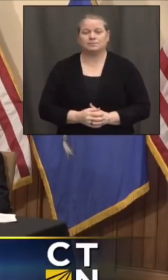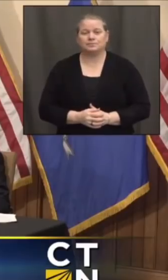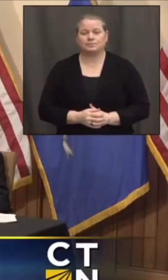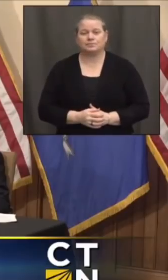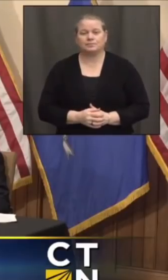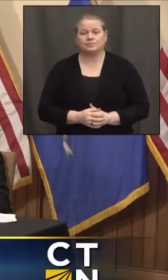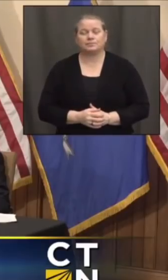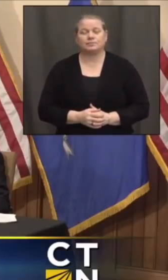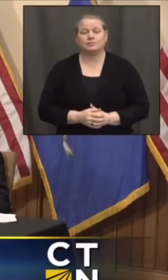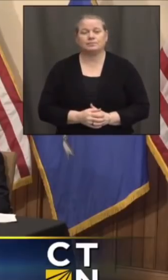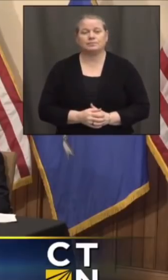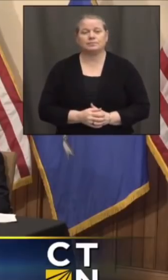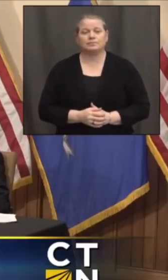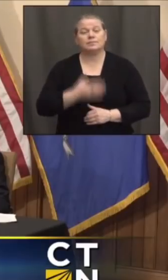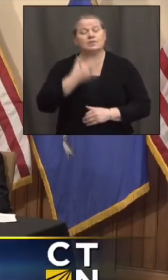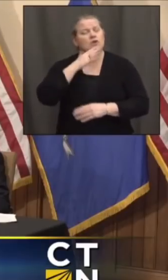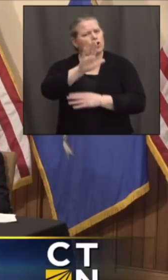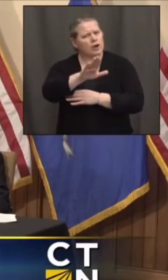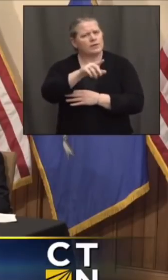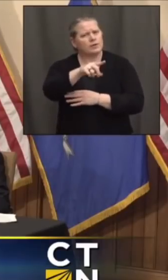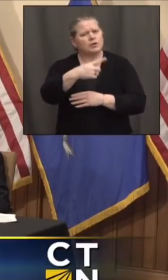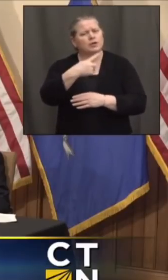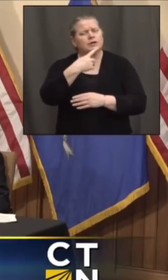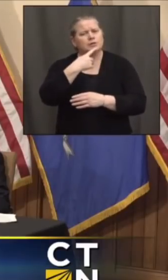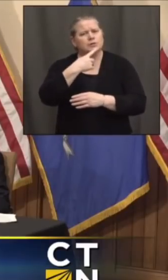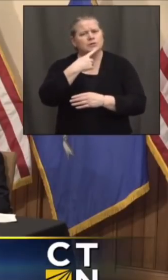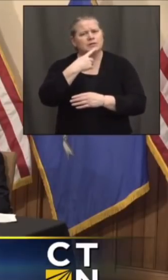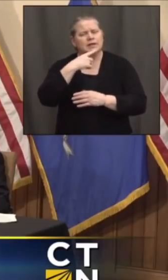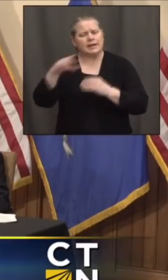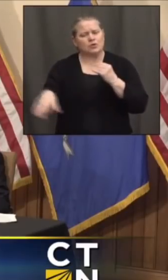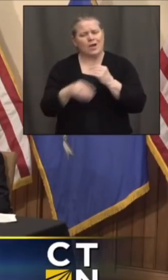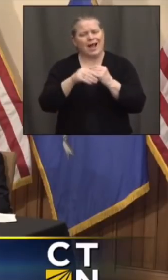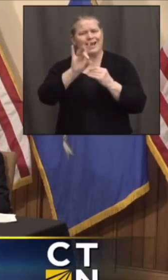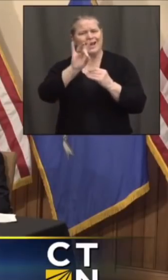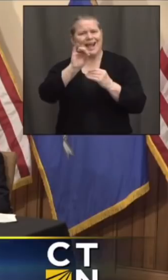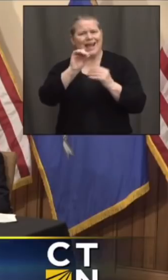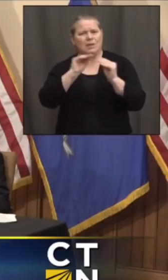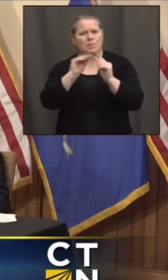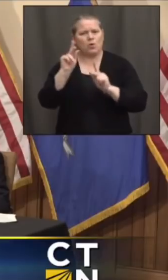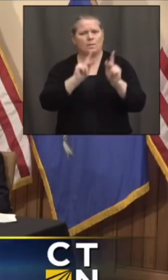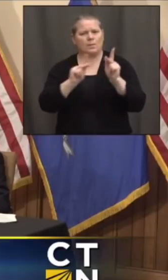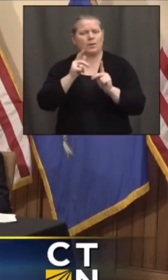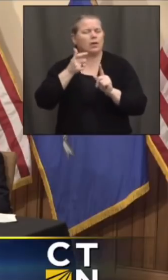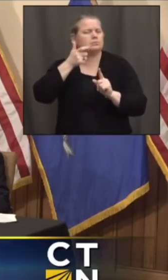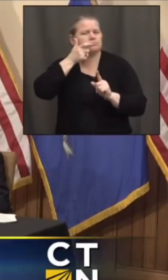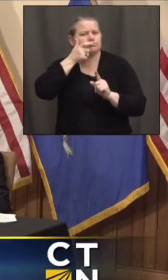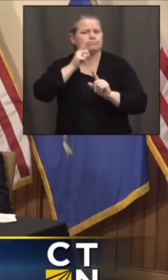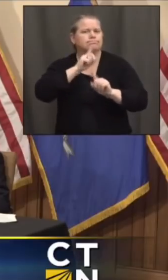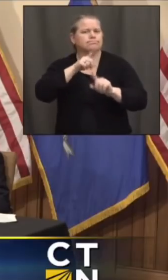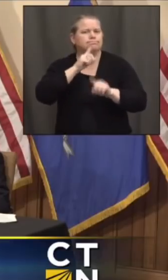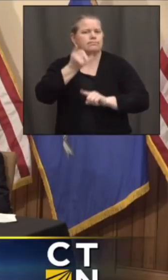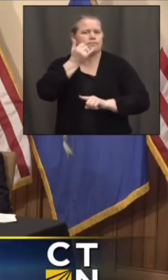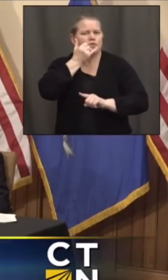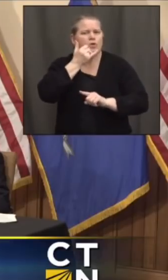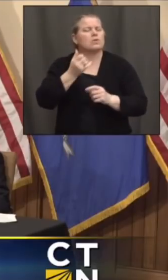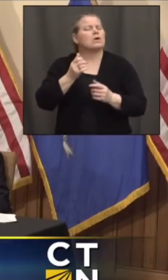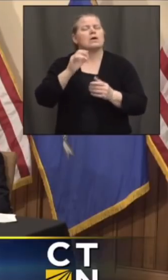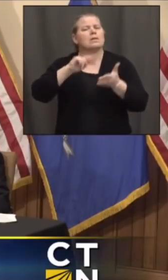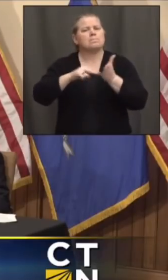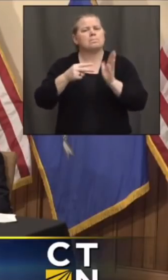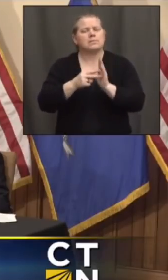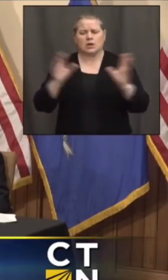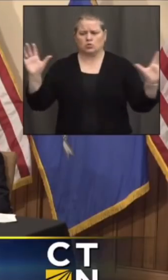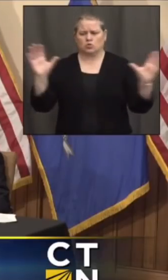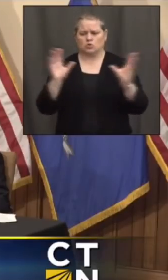Good afternoon. You said you added 80 additional people to work those phone lines. Just wondering, how many total do you have working the